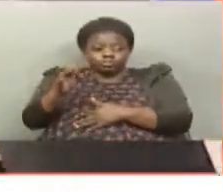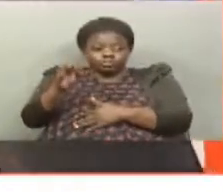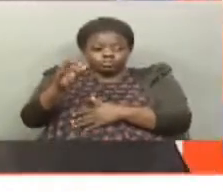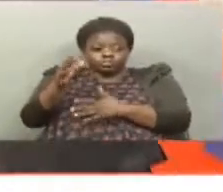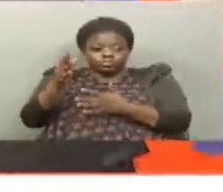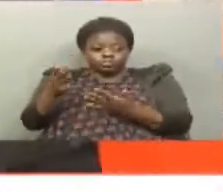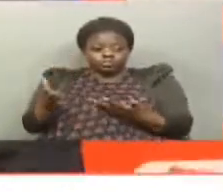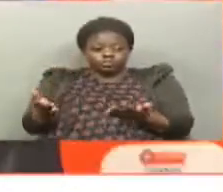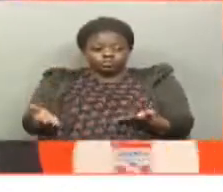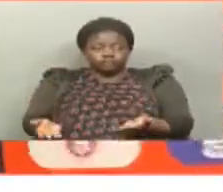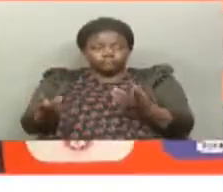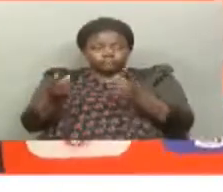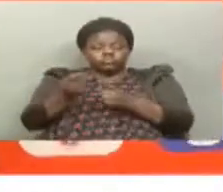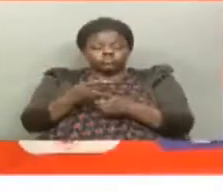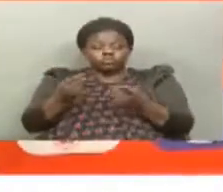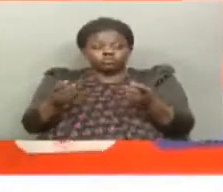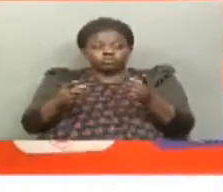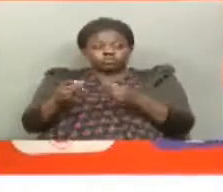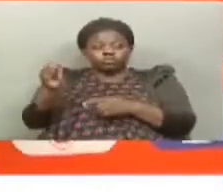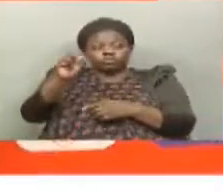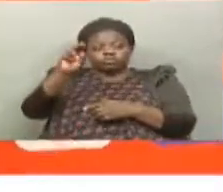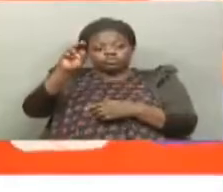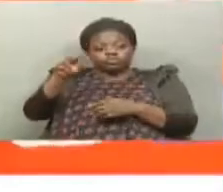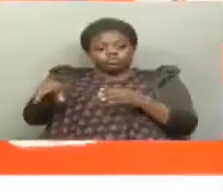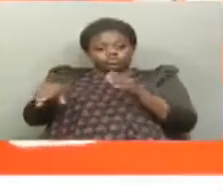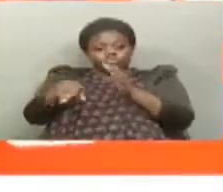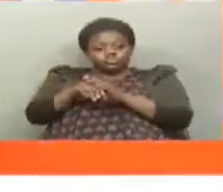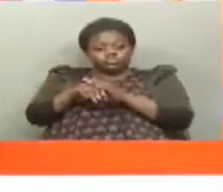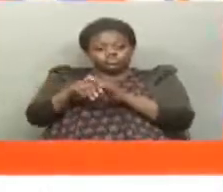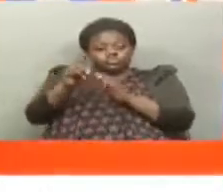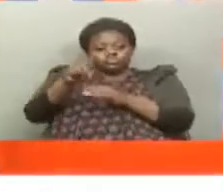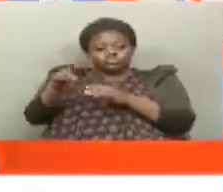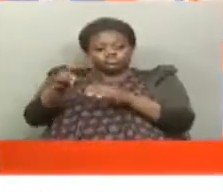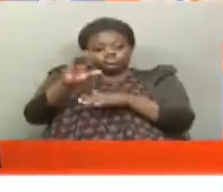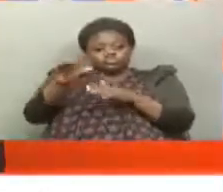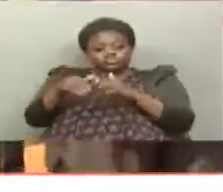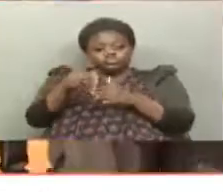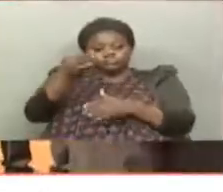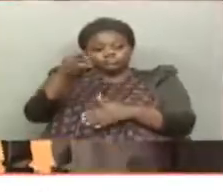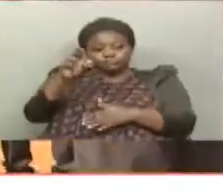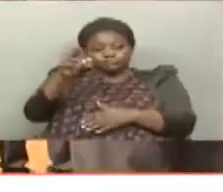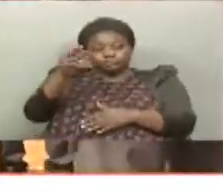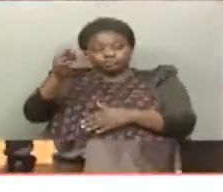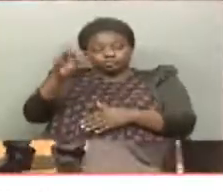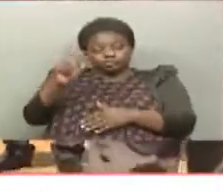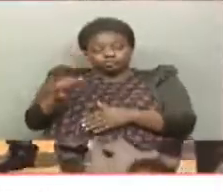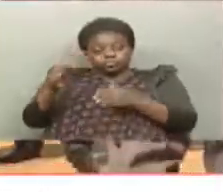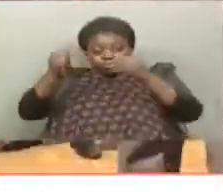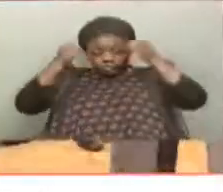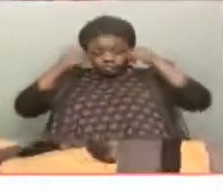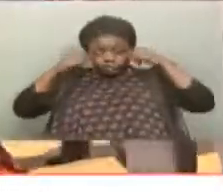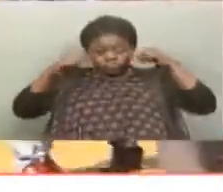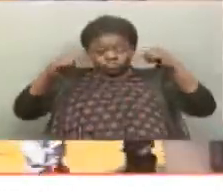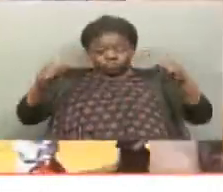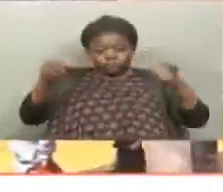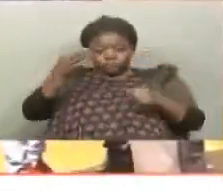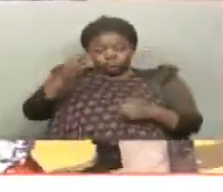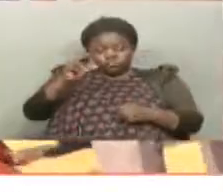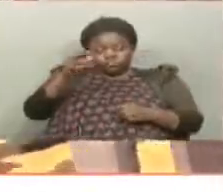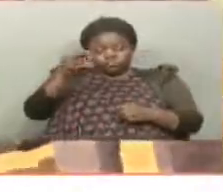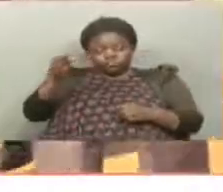ya kadamu kusumusiku kujia mliji ya super okugogwa onokulemo kutu ukilize ibisanyizo vya FUFA. Ya president wa FUFA yingini ya Moses